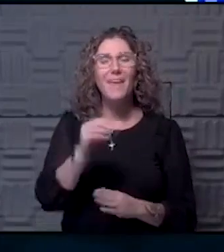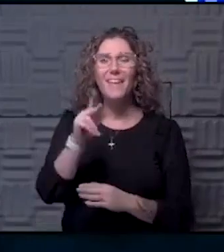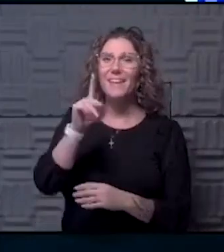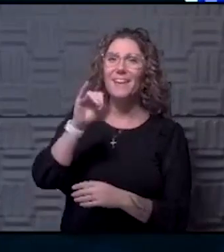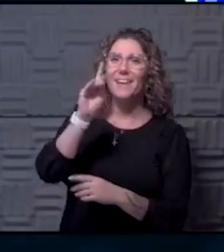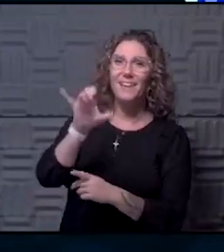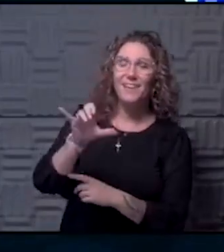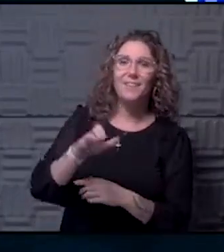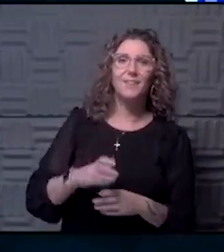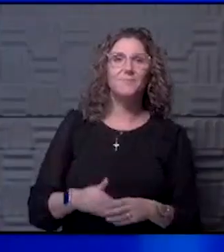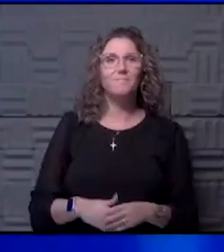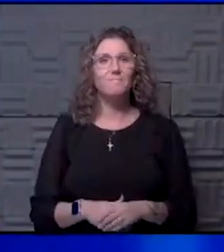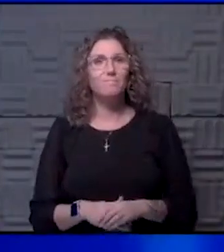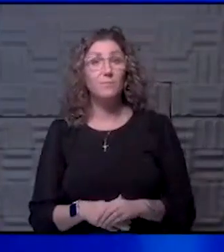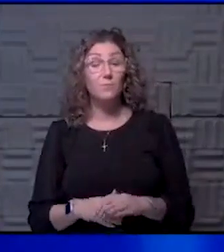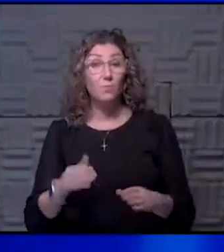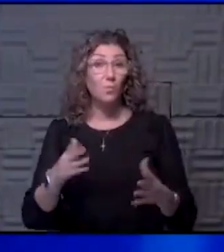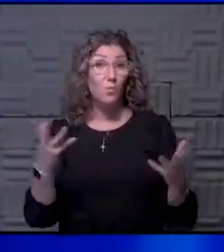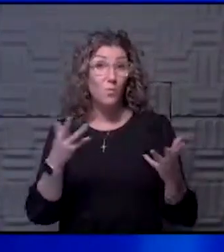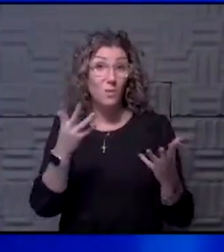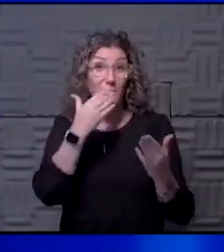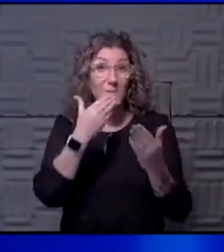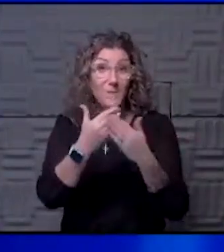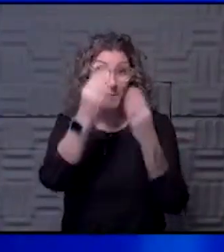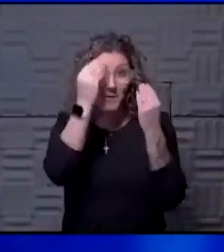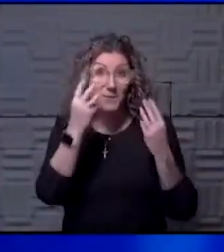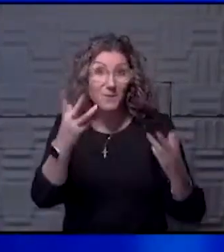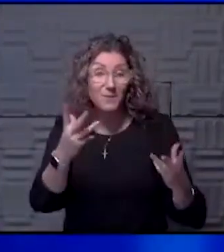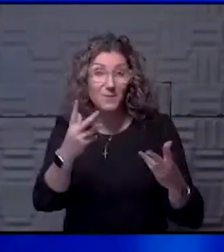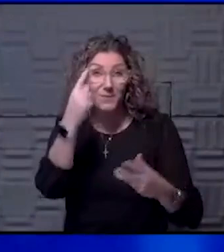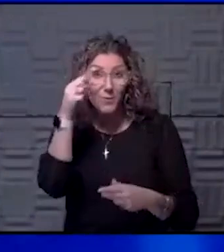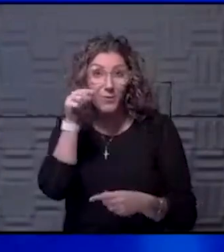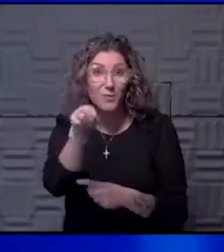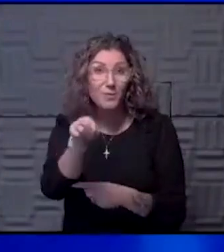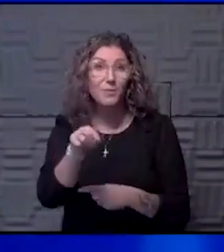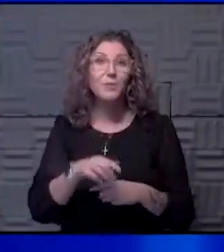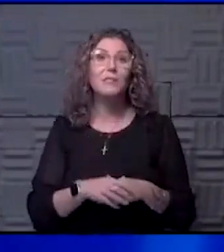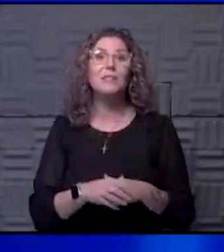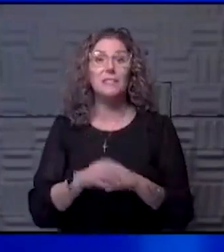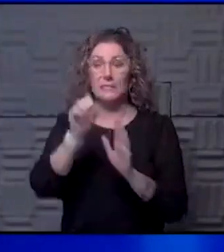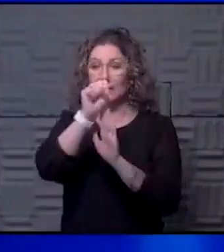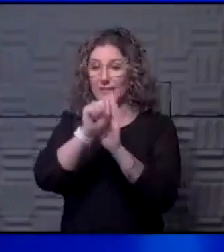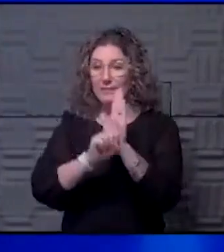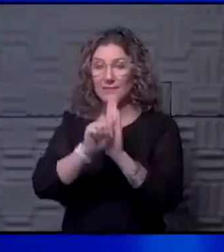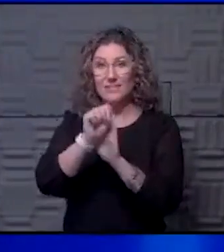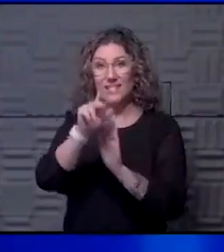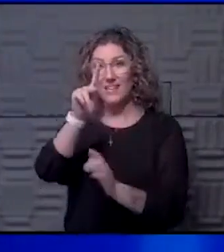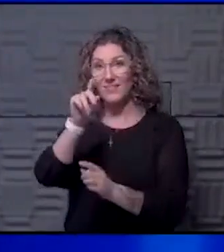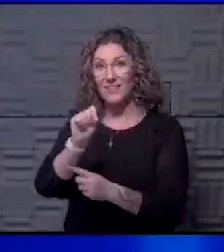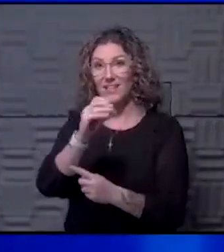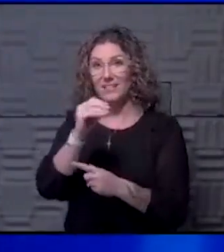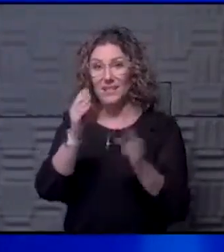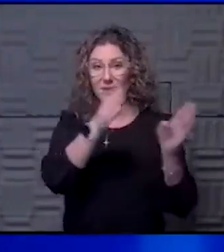think the good news for you, if you will, is that the state of Kansas and their